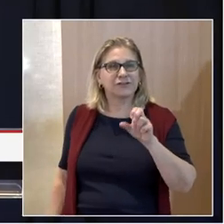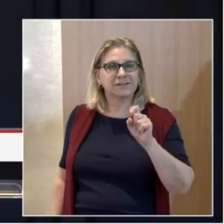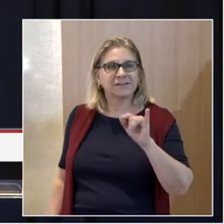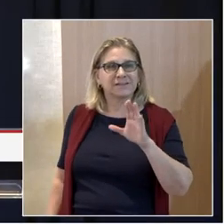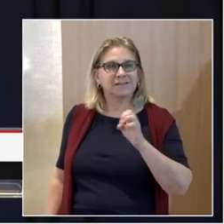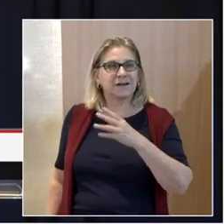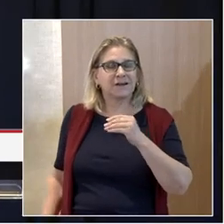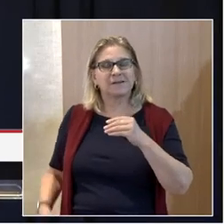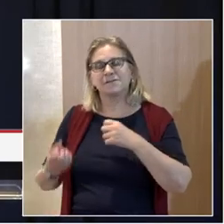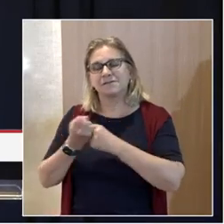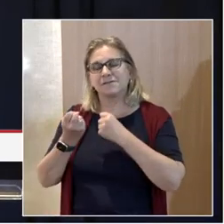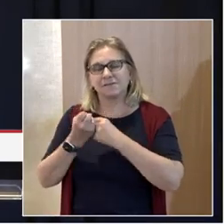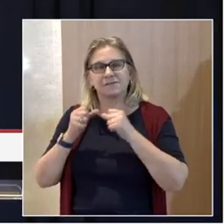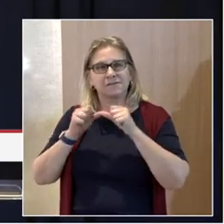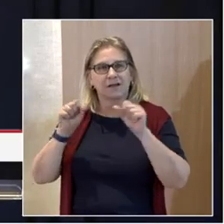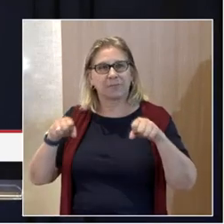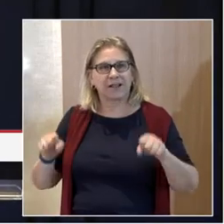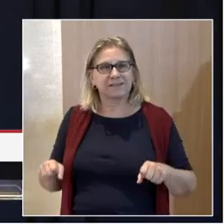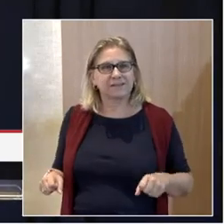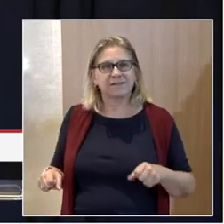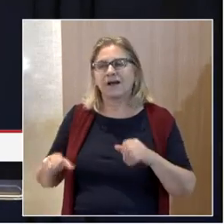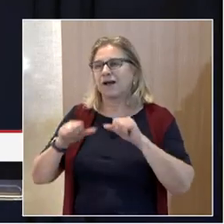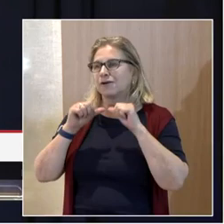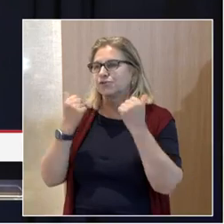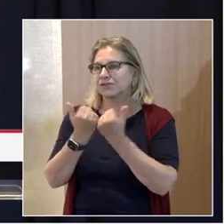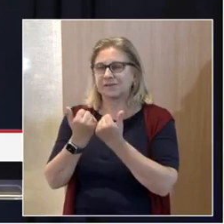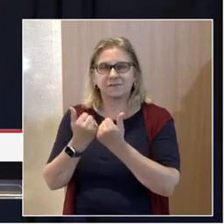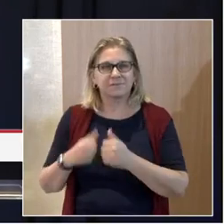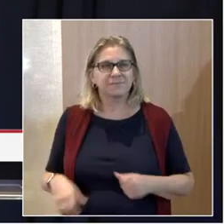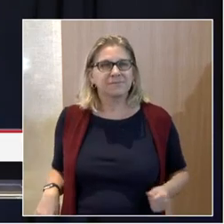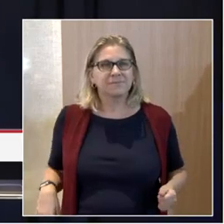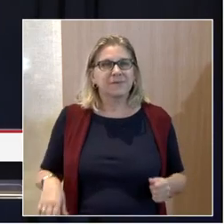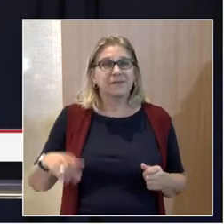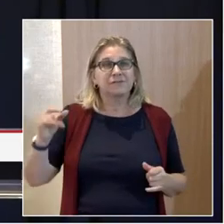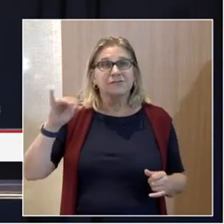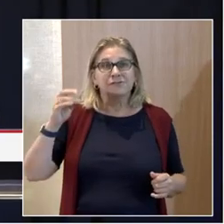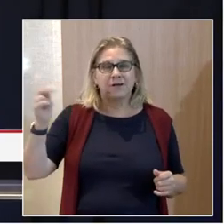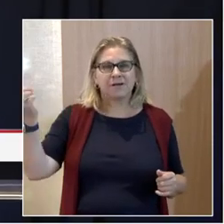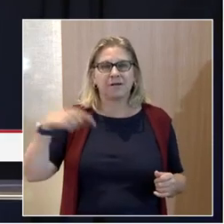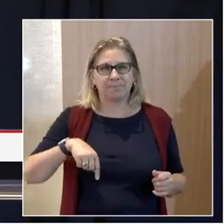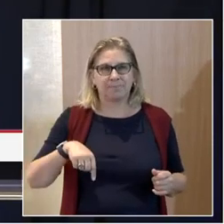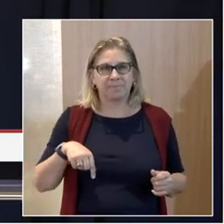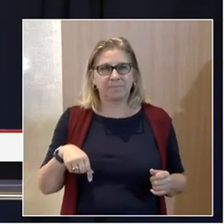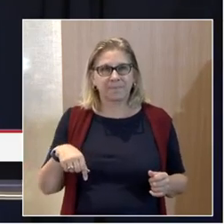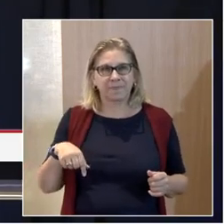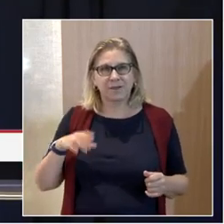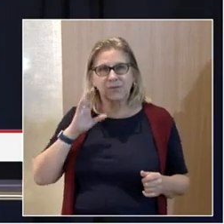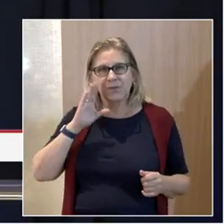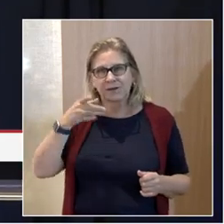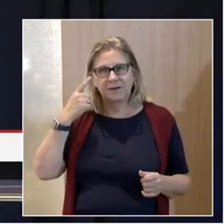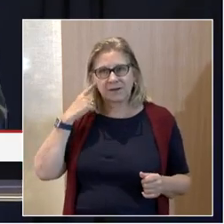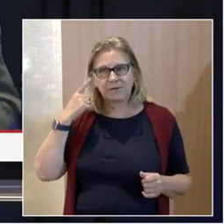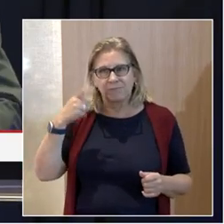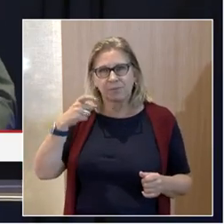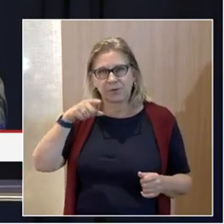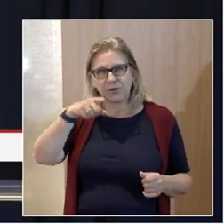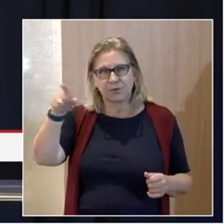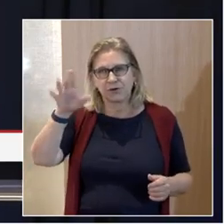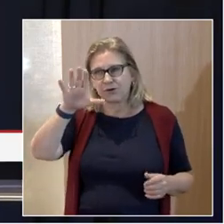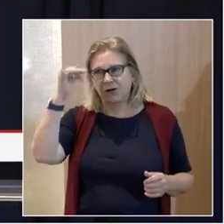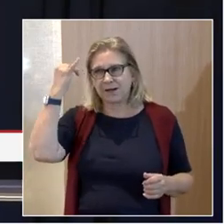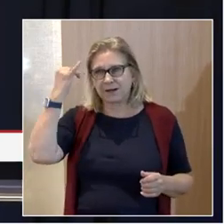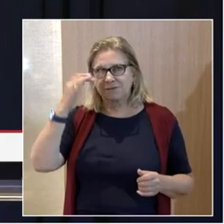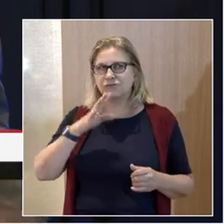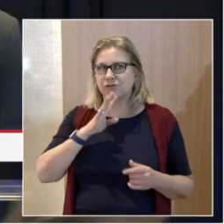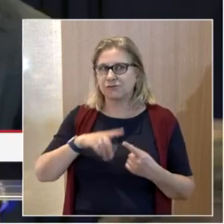to facilitate a little bit of feedback from you all and hear from you live about what your thoughts and ideas are. So,